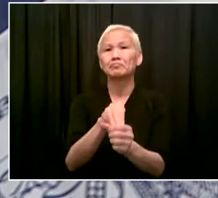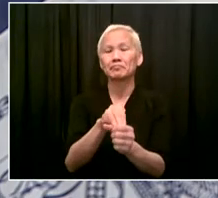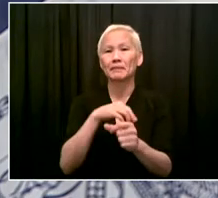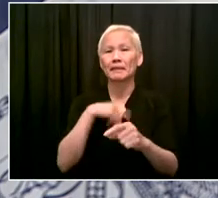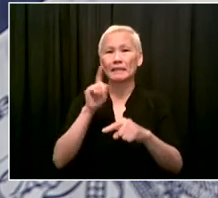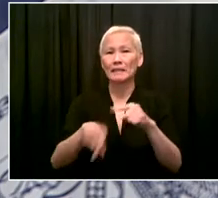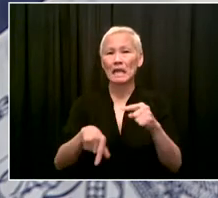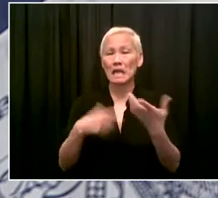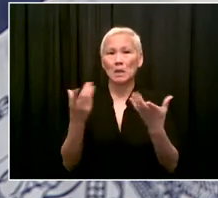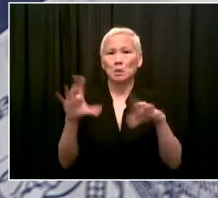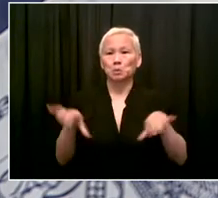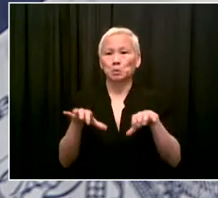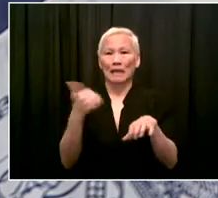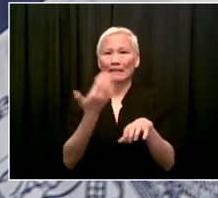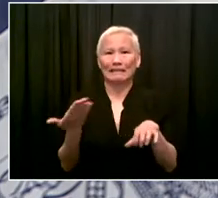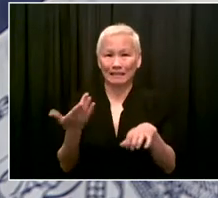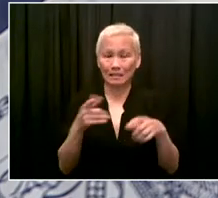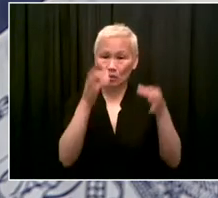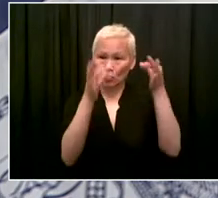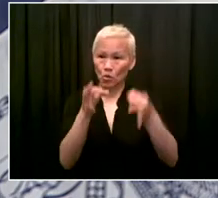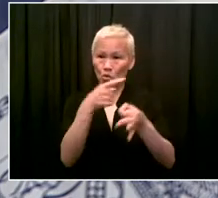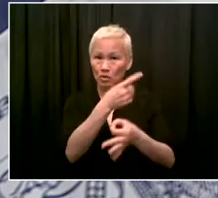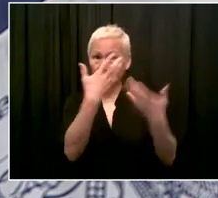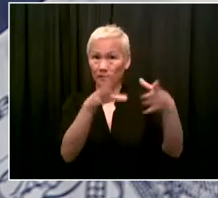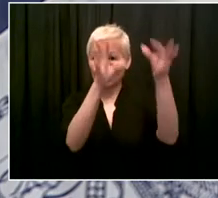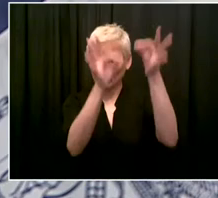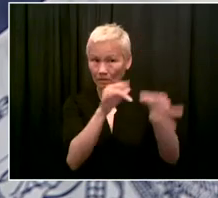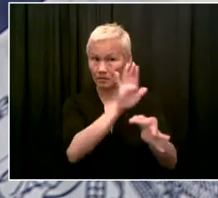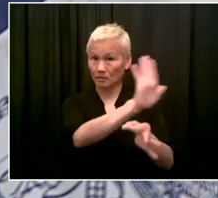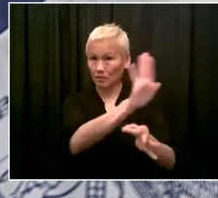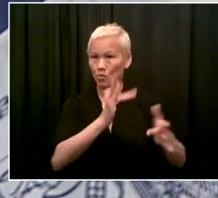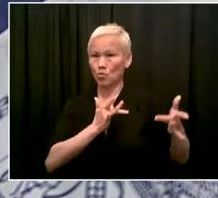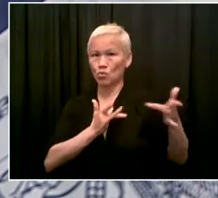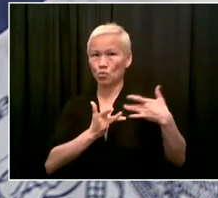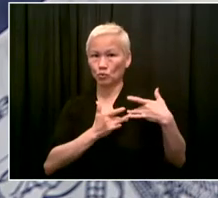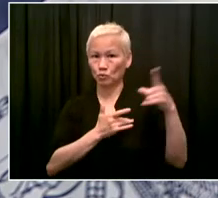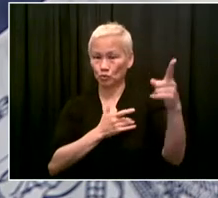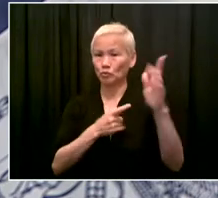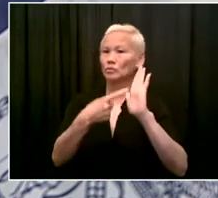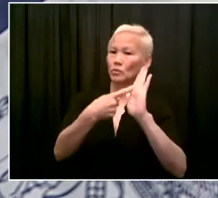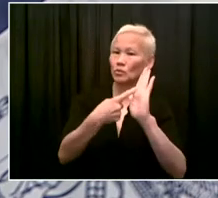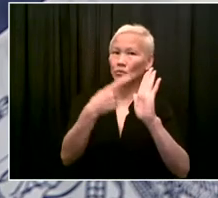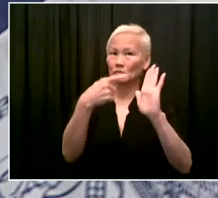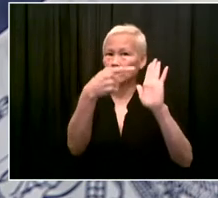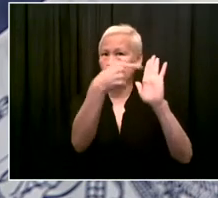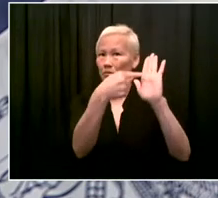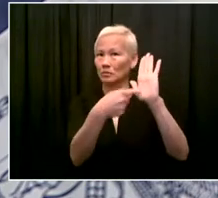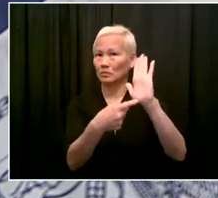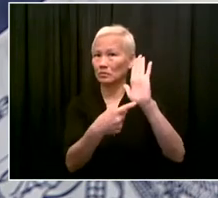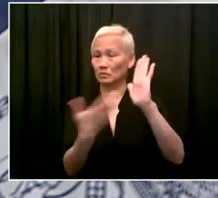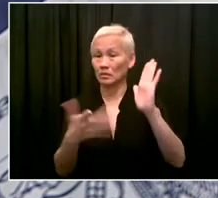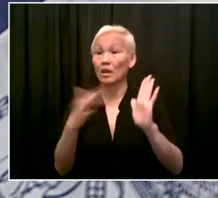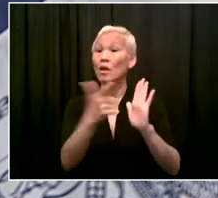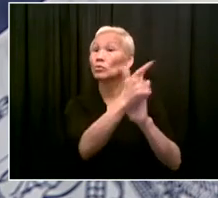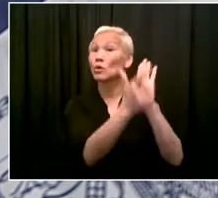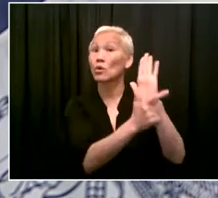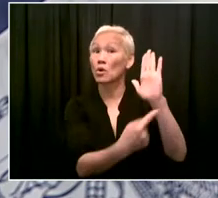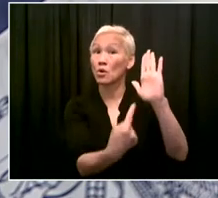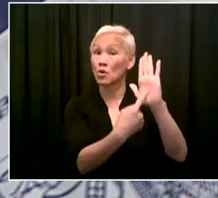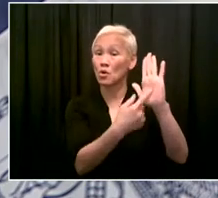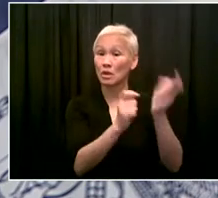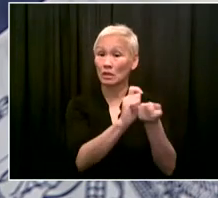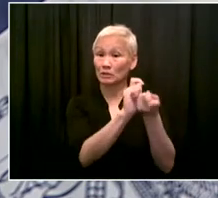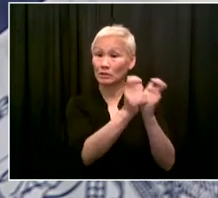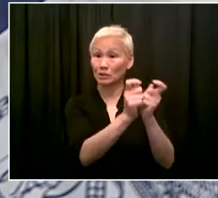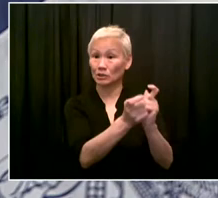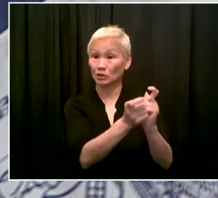underlying concept of the law is to protect lives of people, to create fairness and justice. We have to do